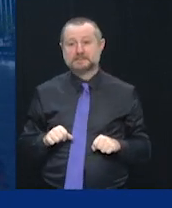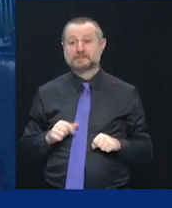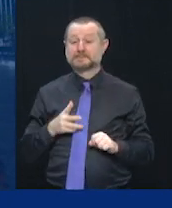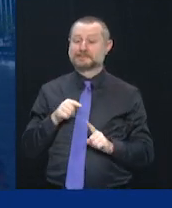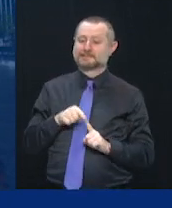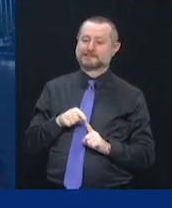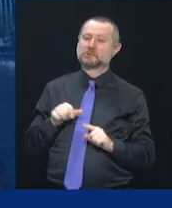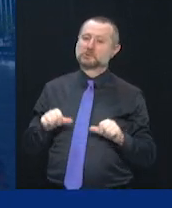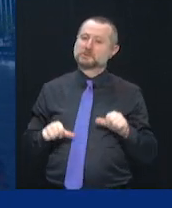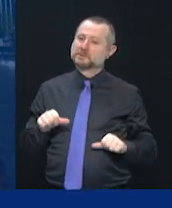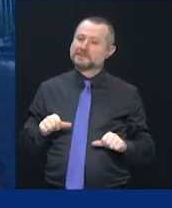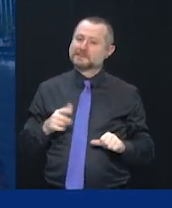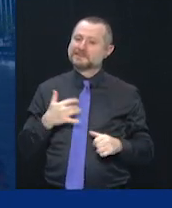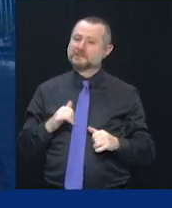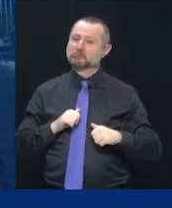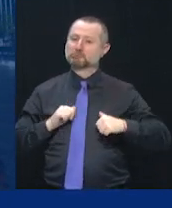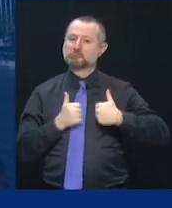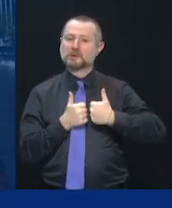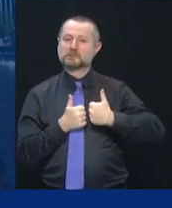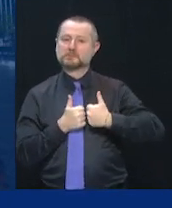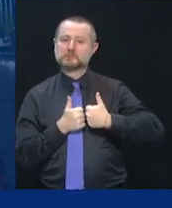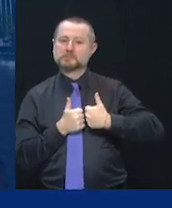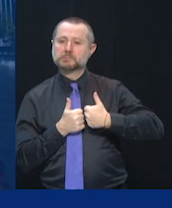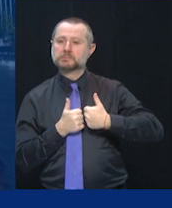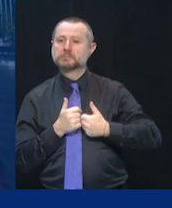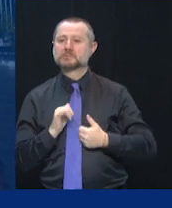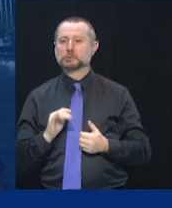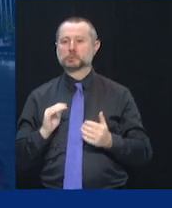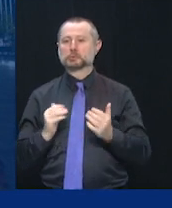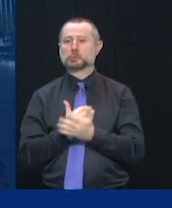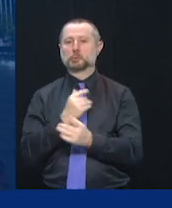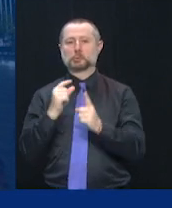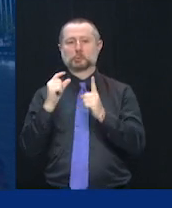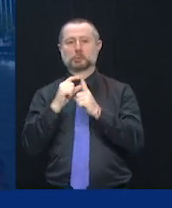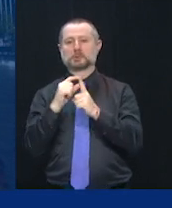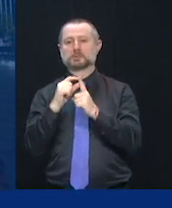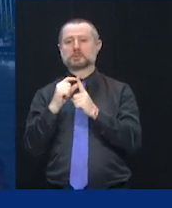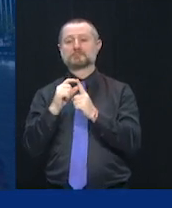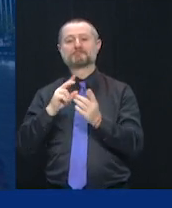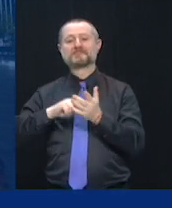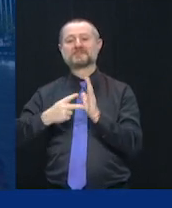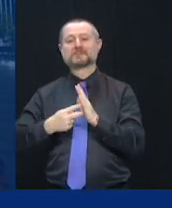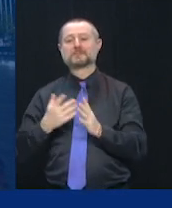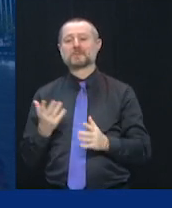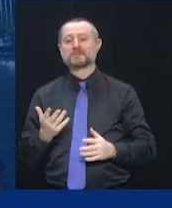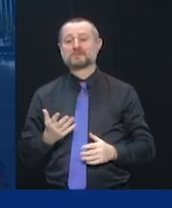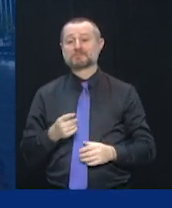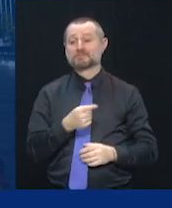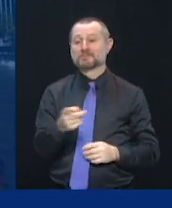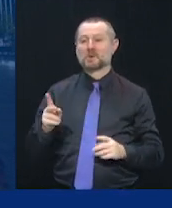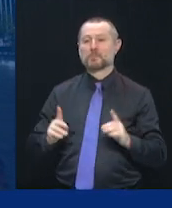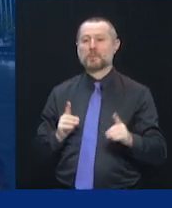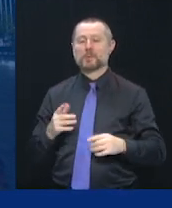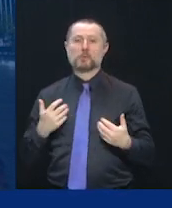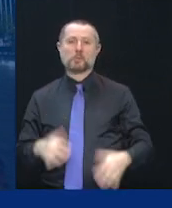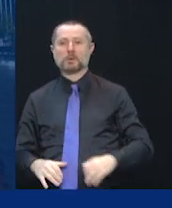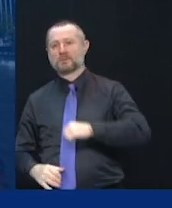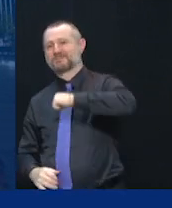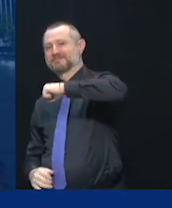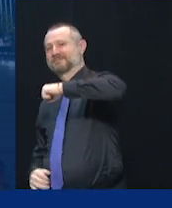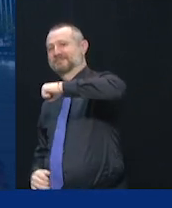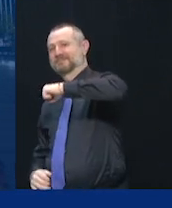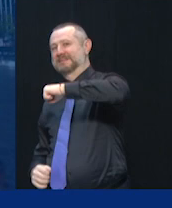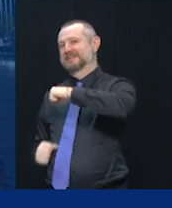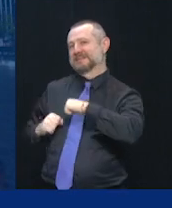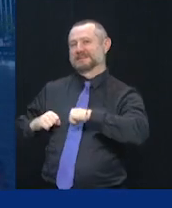path. Hesitancy is a new term for people who don't want to receive the vaccine.